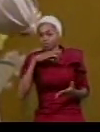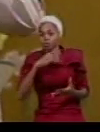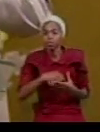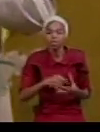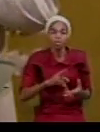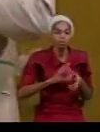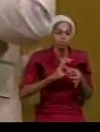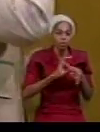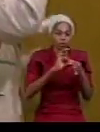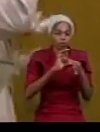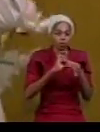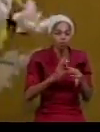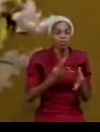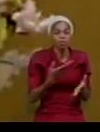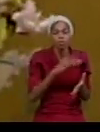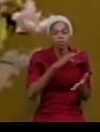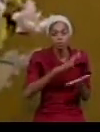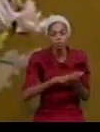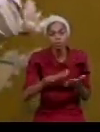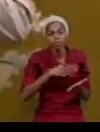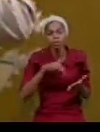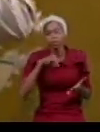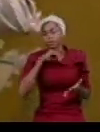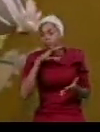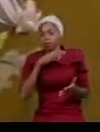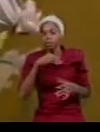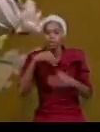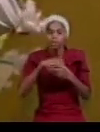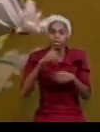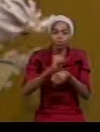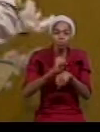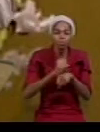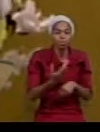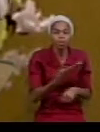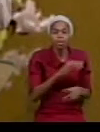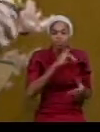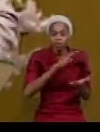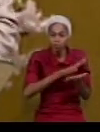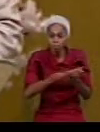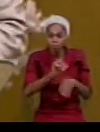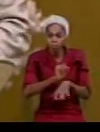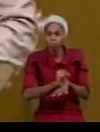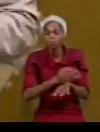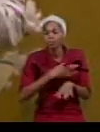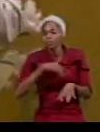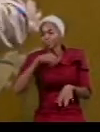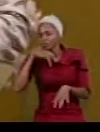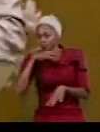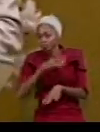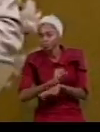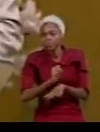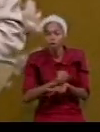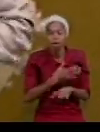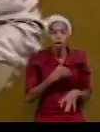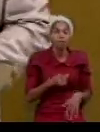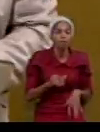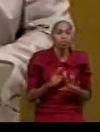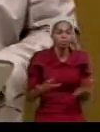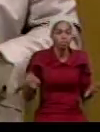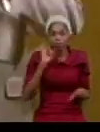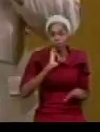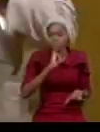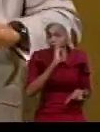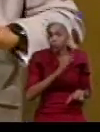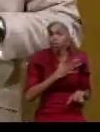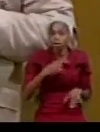and unclean. Even in the work that people do, there's clean and unclean. And so God wanted the children of Israel and wants us also to recognize